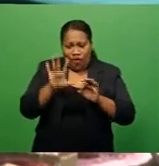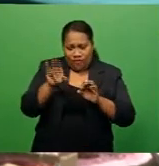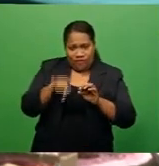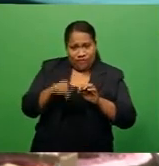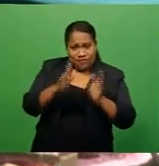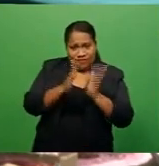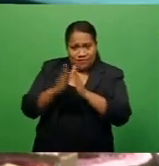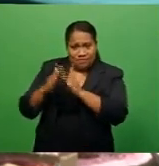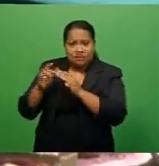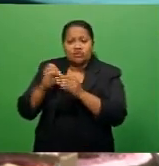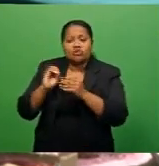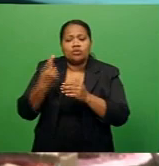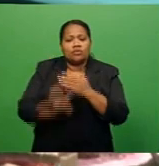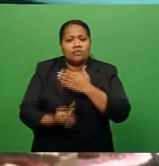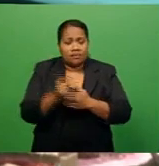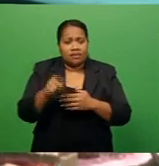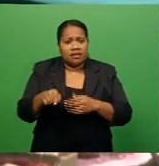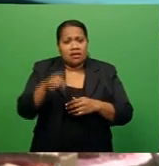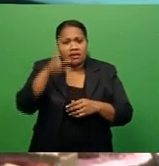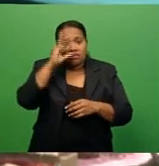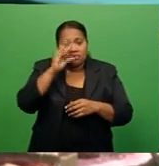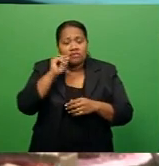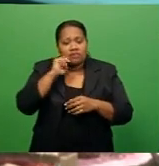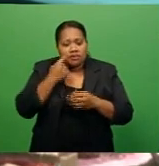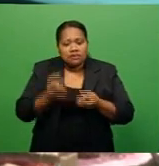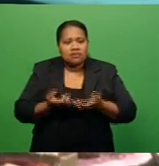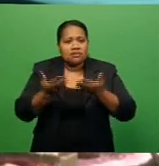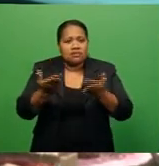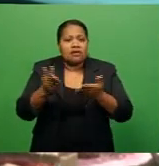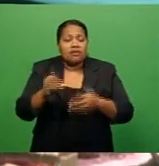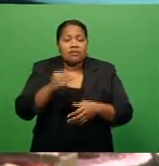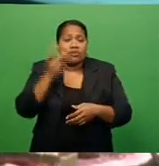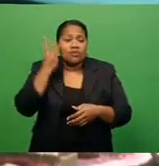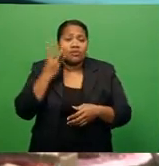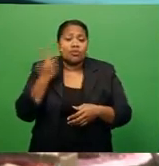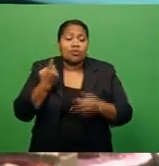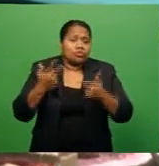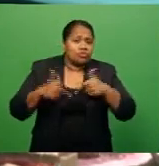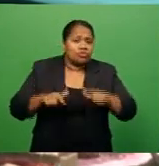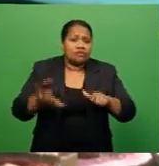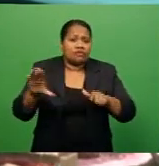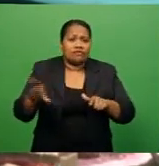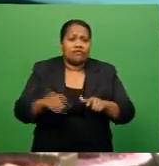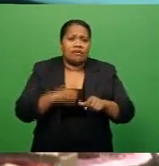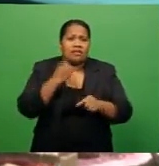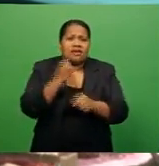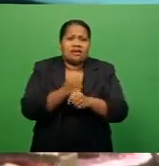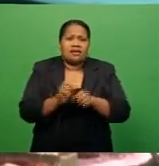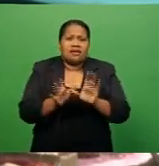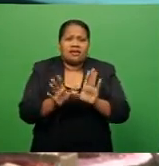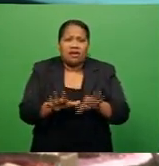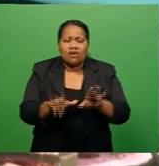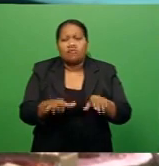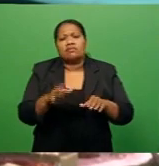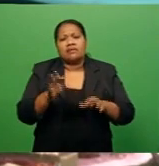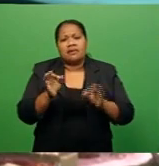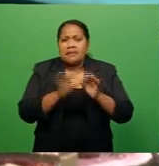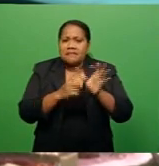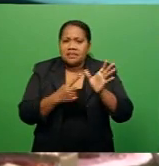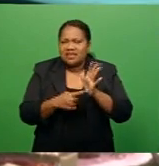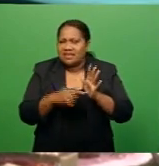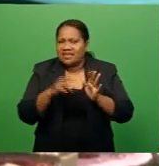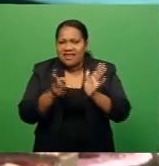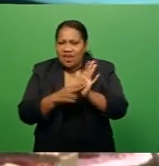will also be provided for women vendors who travel all the way from Ngau, Mbetiki, Nairai and Moturiki when they come to sell